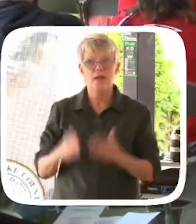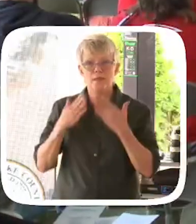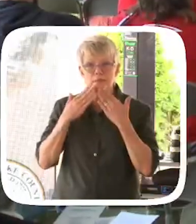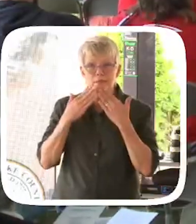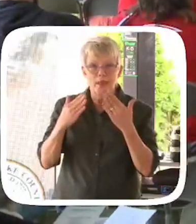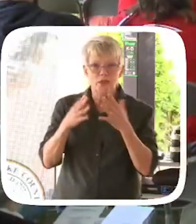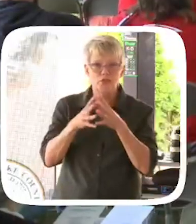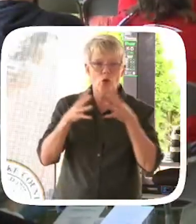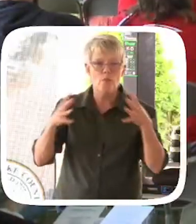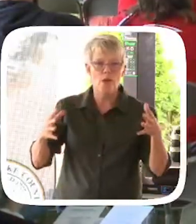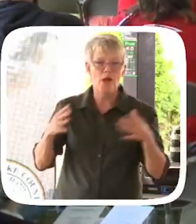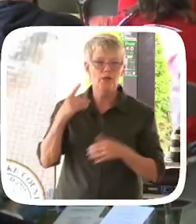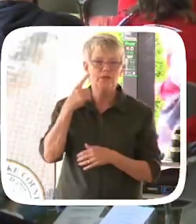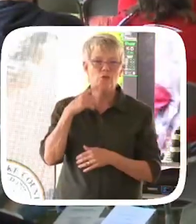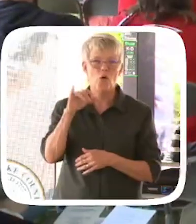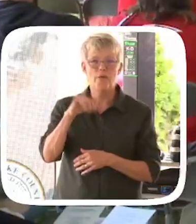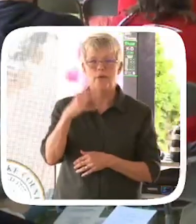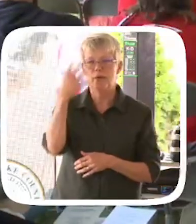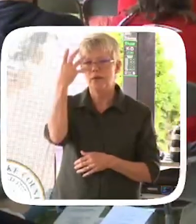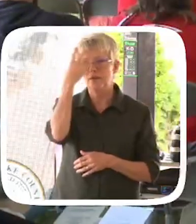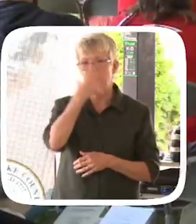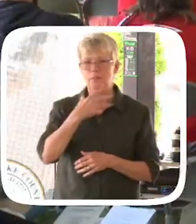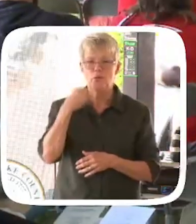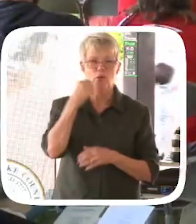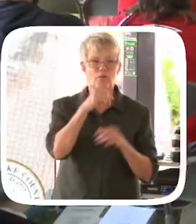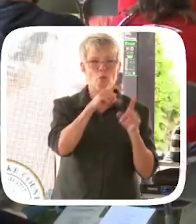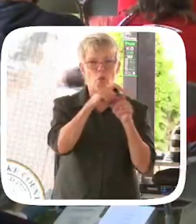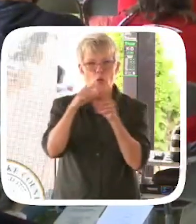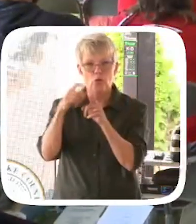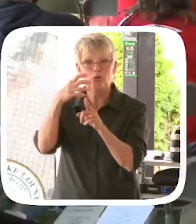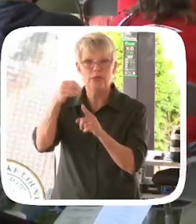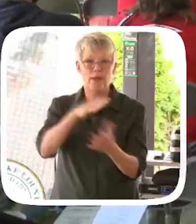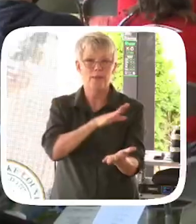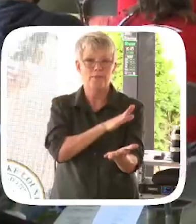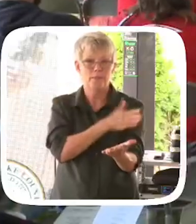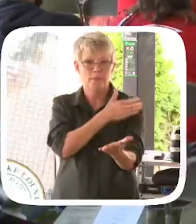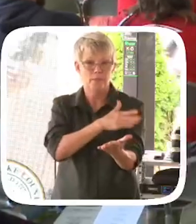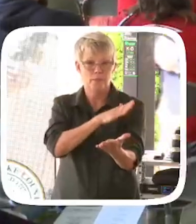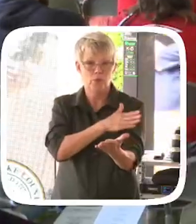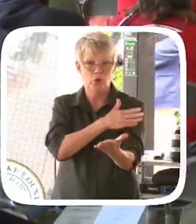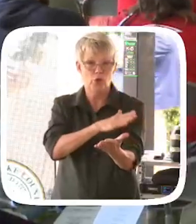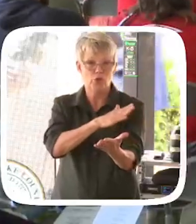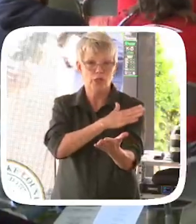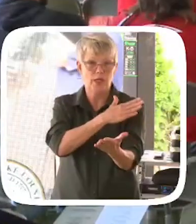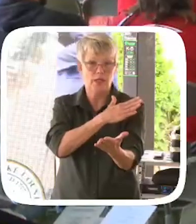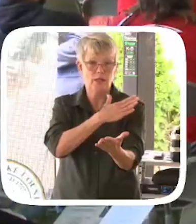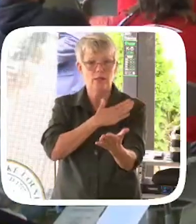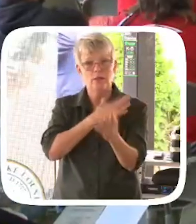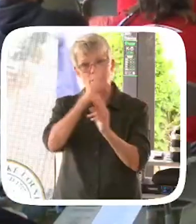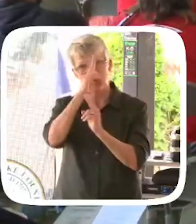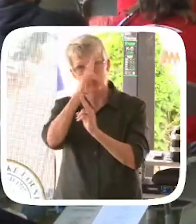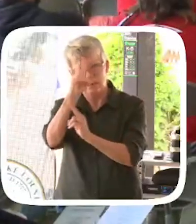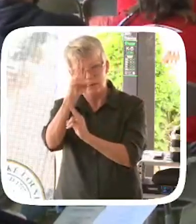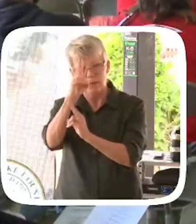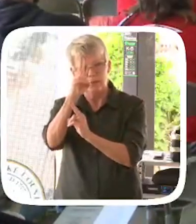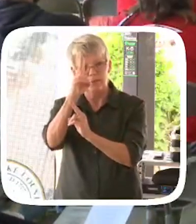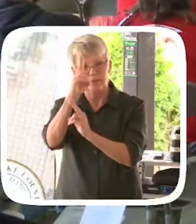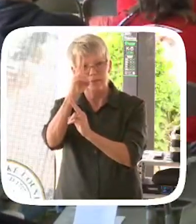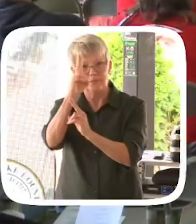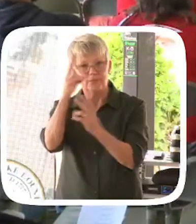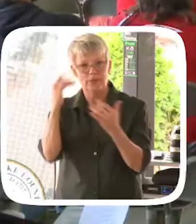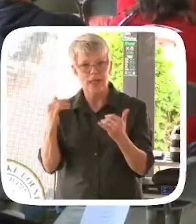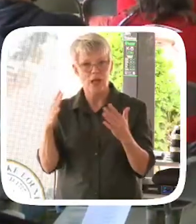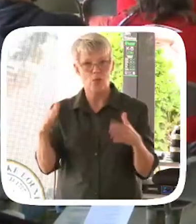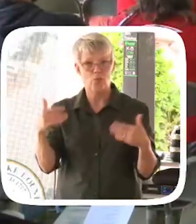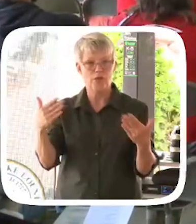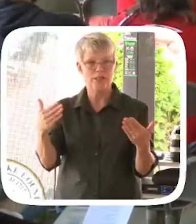Thank you so much for those beautiful words and music. It's my honor and privilege now to